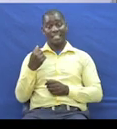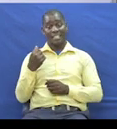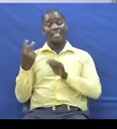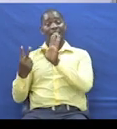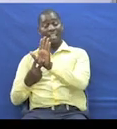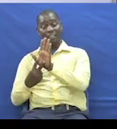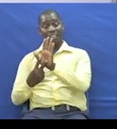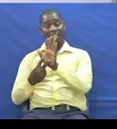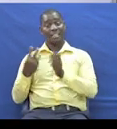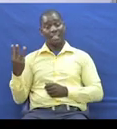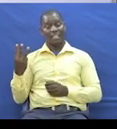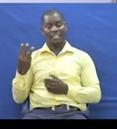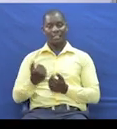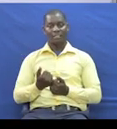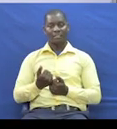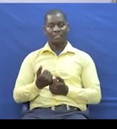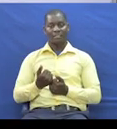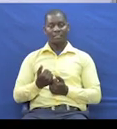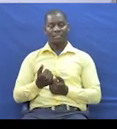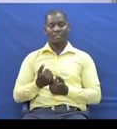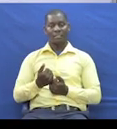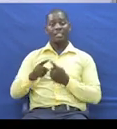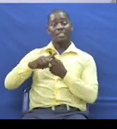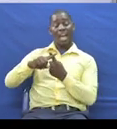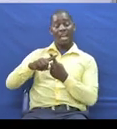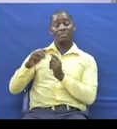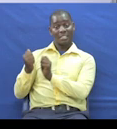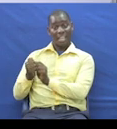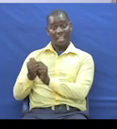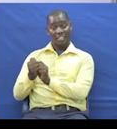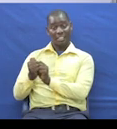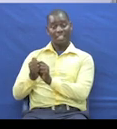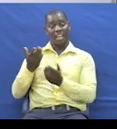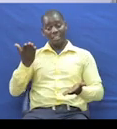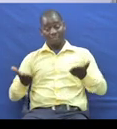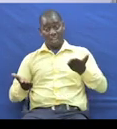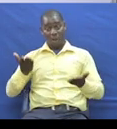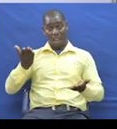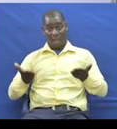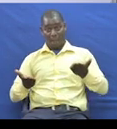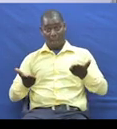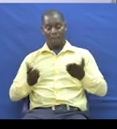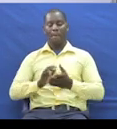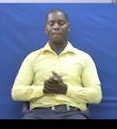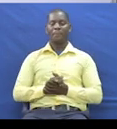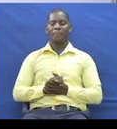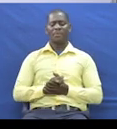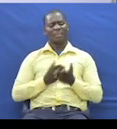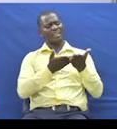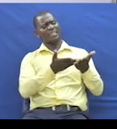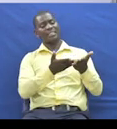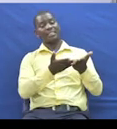1.673 times 10 power negative 27 kilogram. Negative 27 kilogram. This is